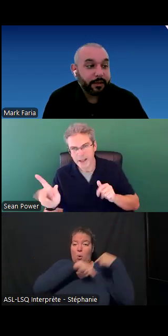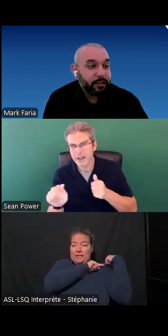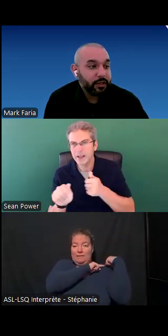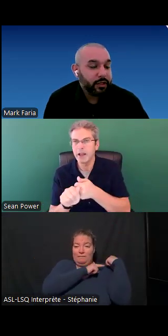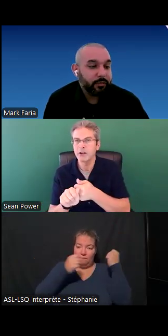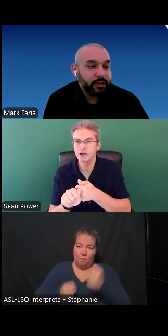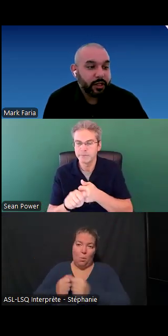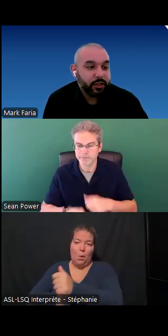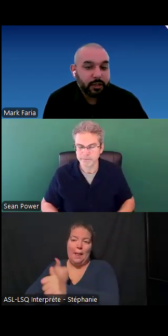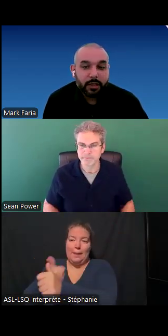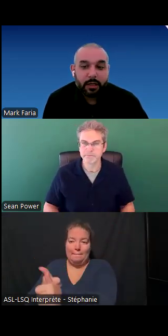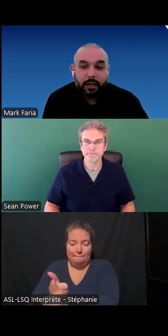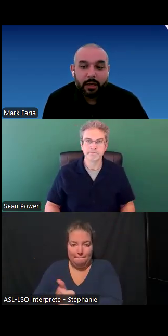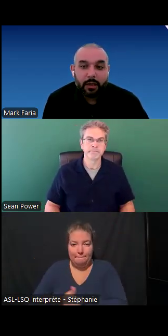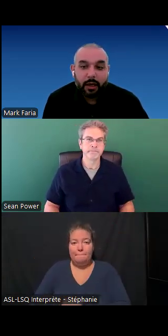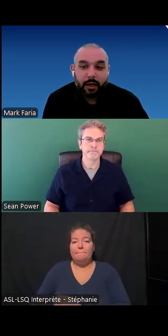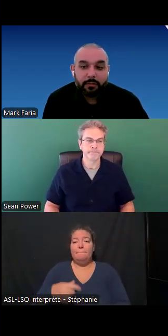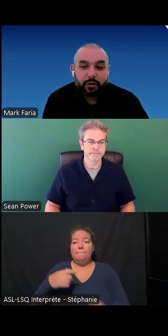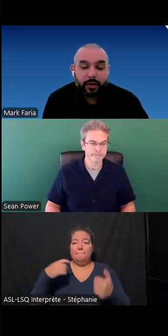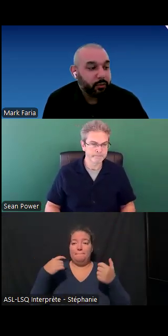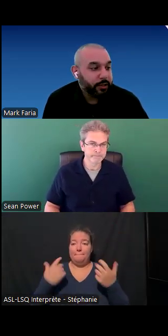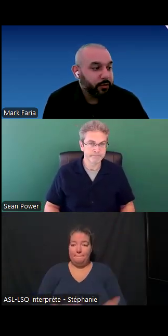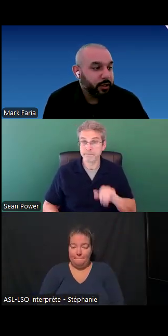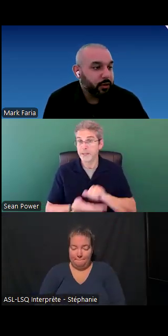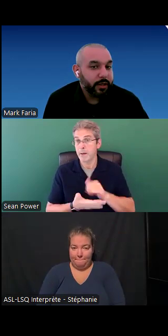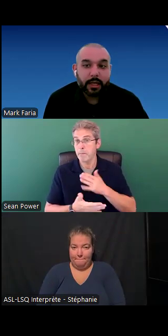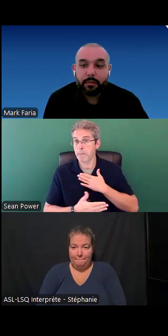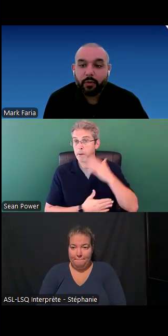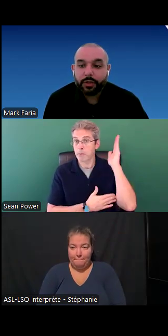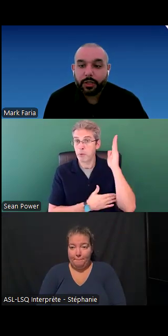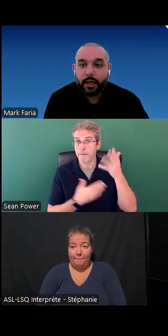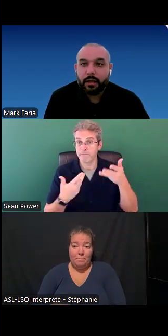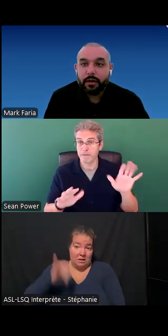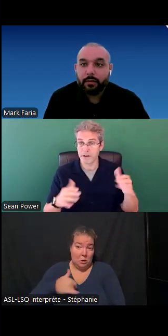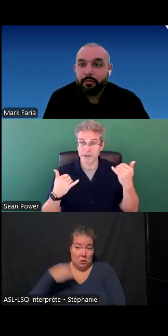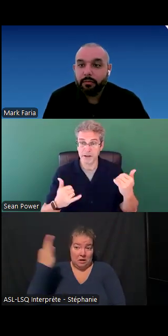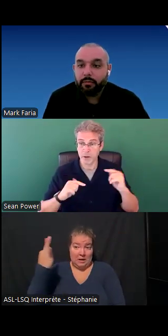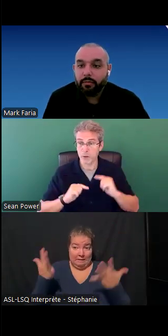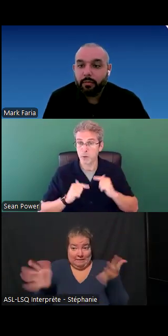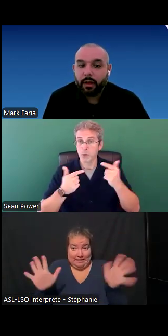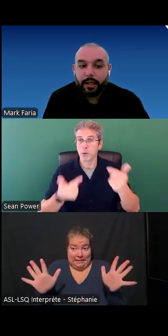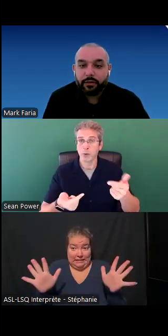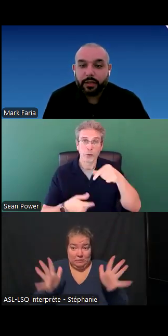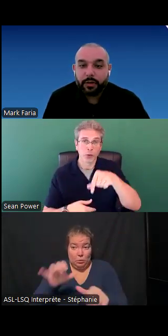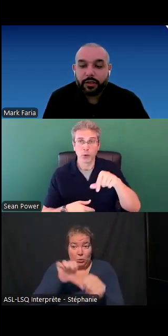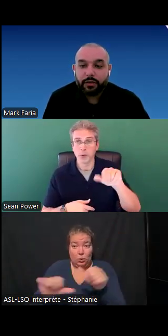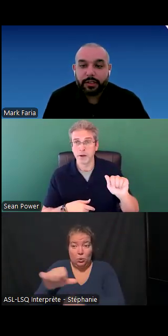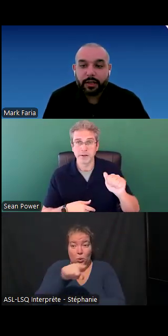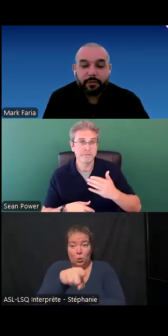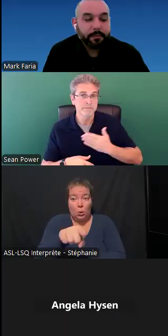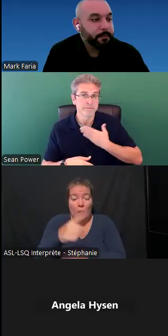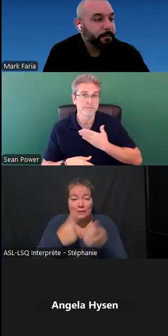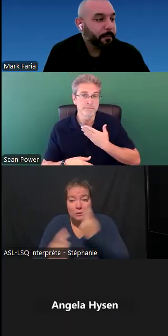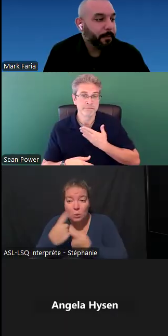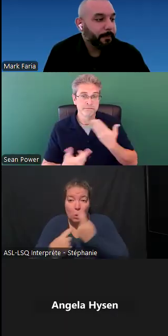And that's essentially the presentation. So I guess we'll enter the Q&A portion and I'll answer any questions that you guys